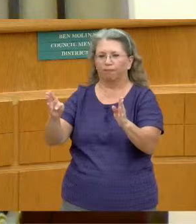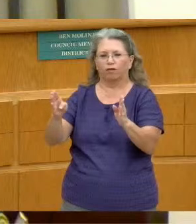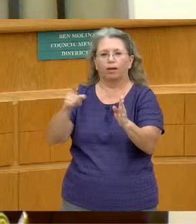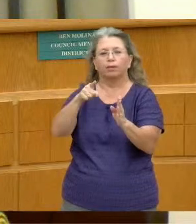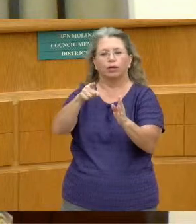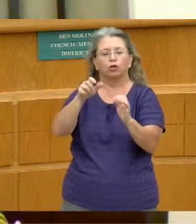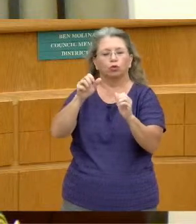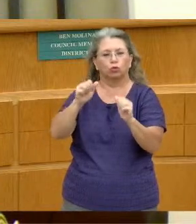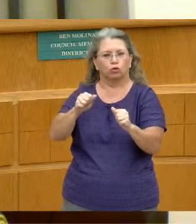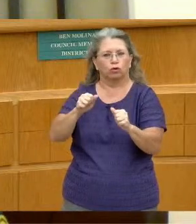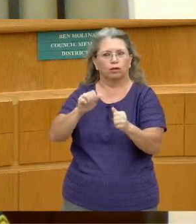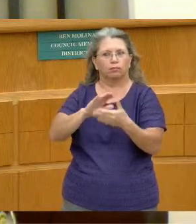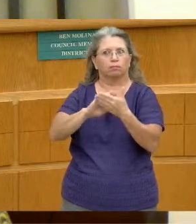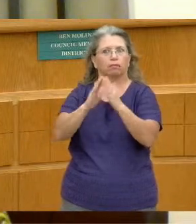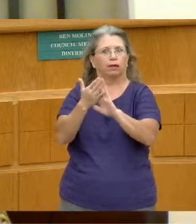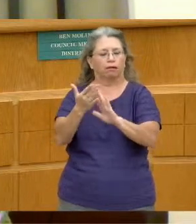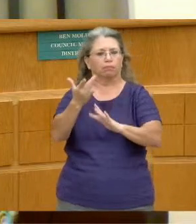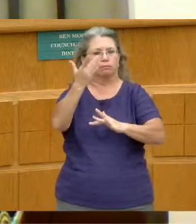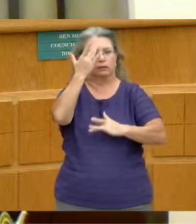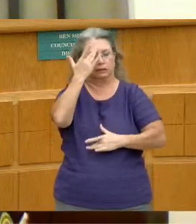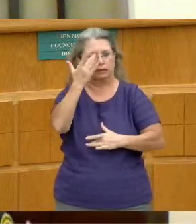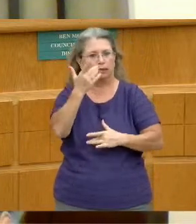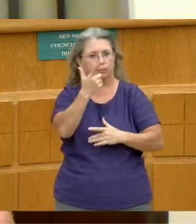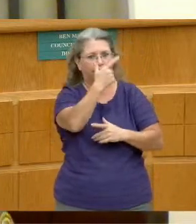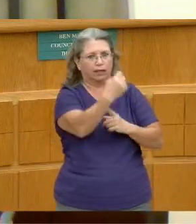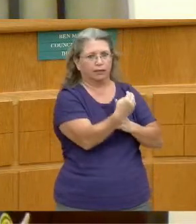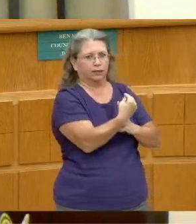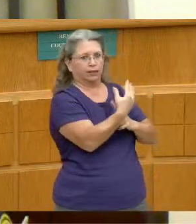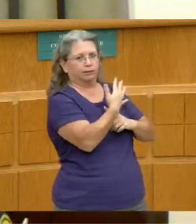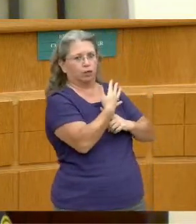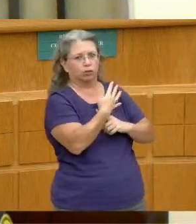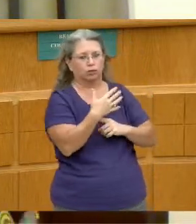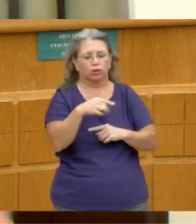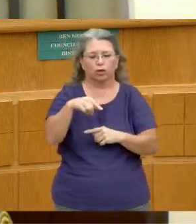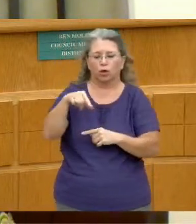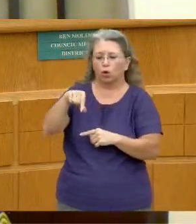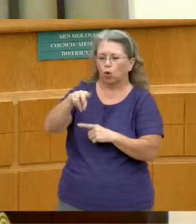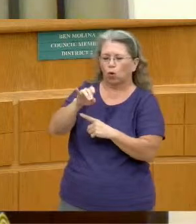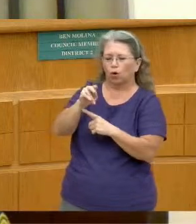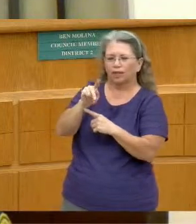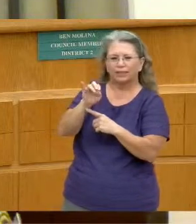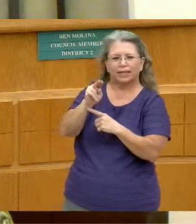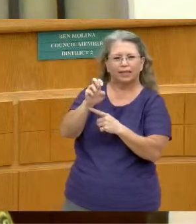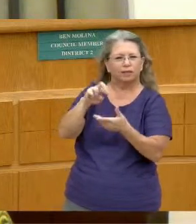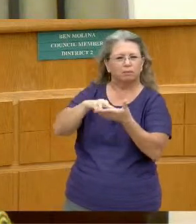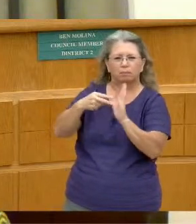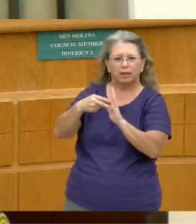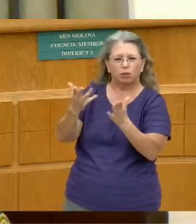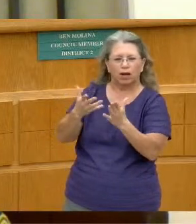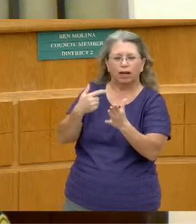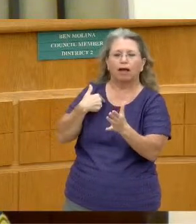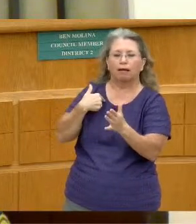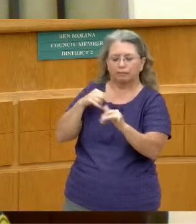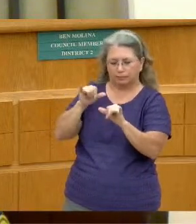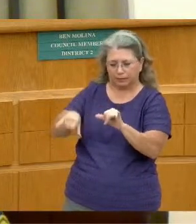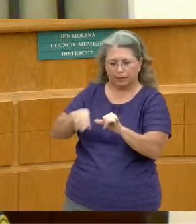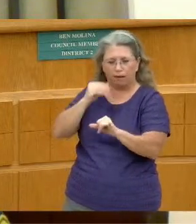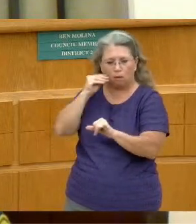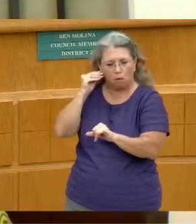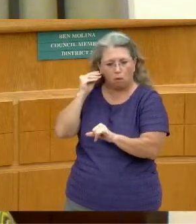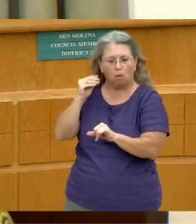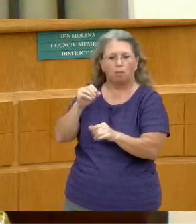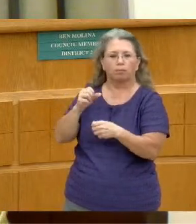that you stay in quarantine. What is quarantine? I'm in my house, I'm staying here, I'm making sure that I'm not